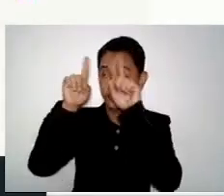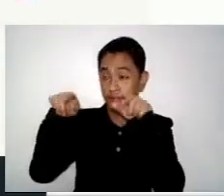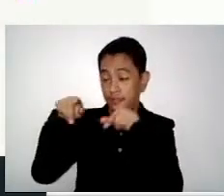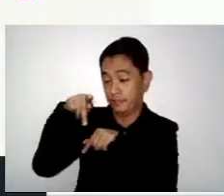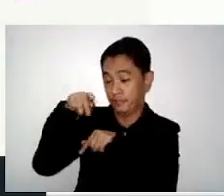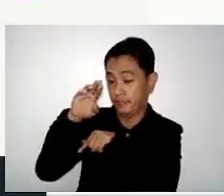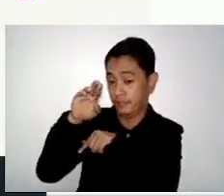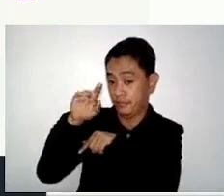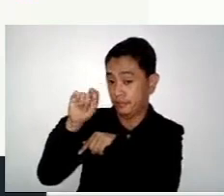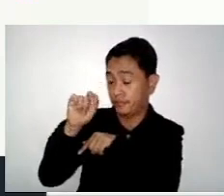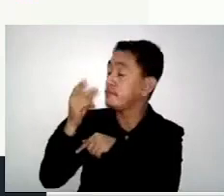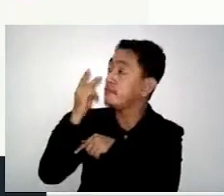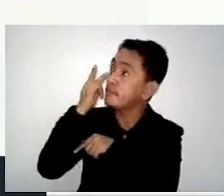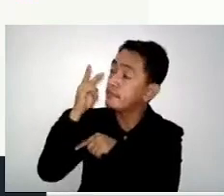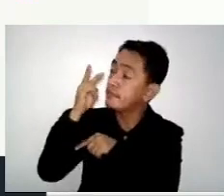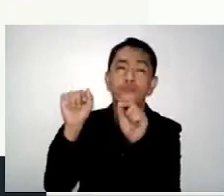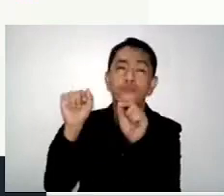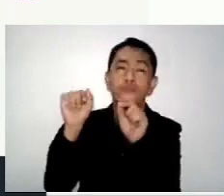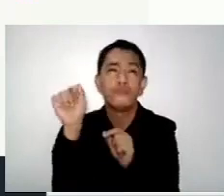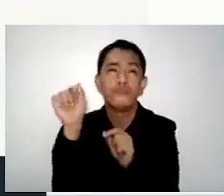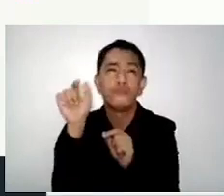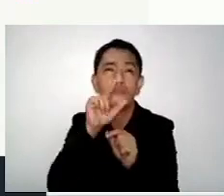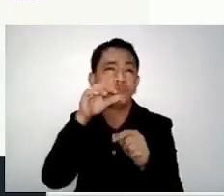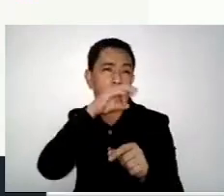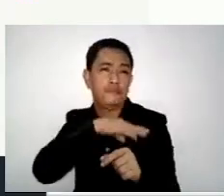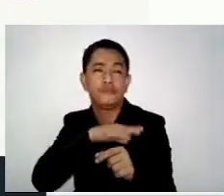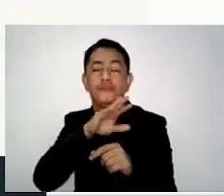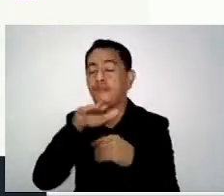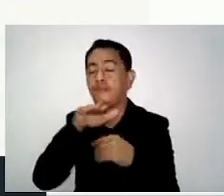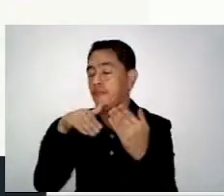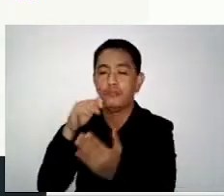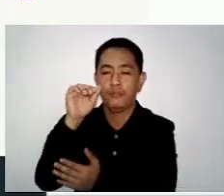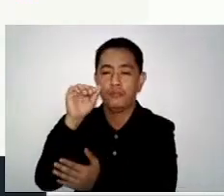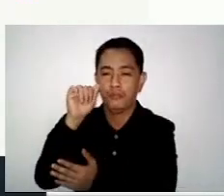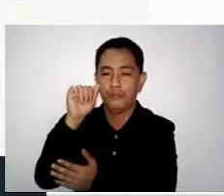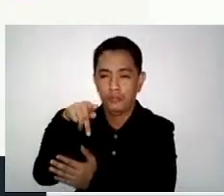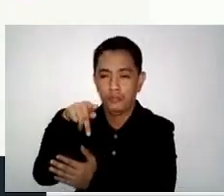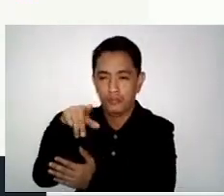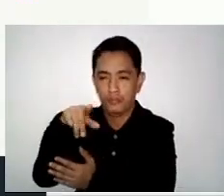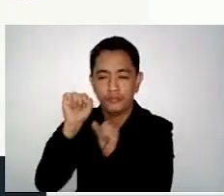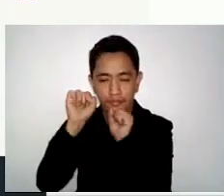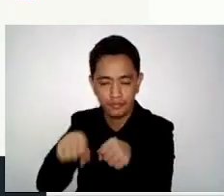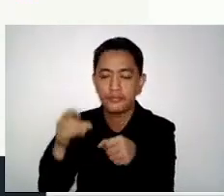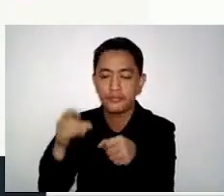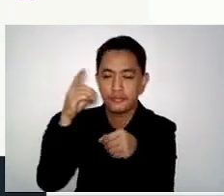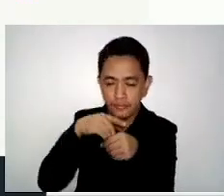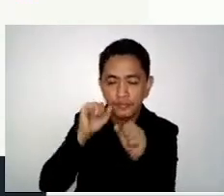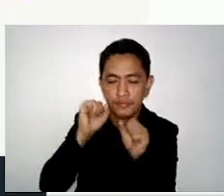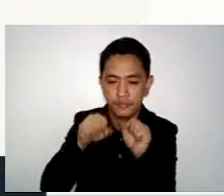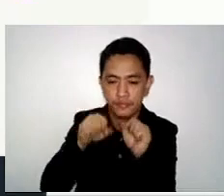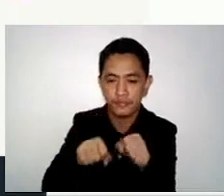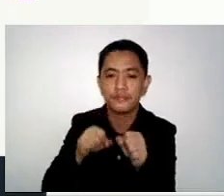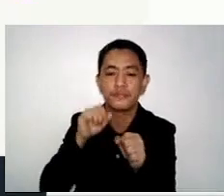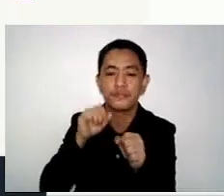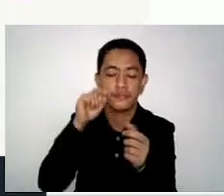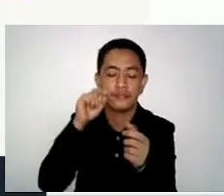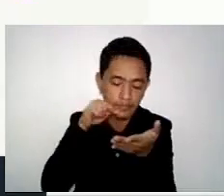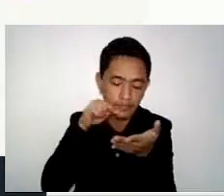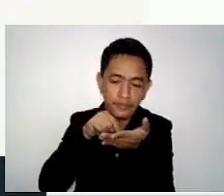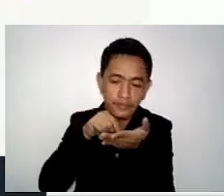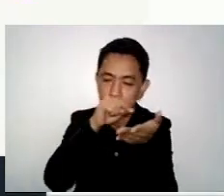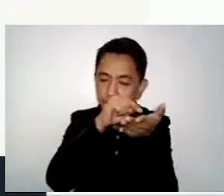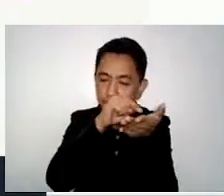Now, meron tayong access sa portal. Now, dito sa portal, makikita natin lahat ng benefits and lahat ng apps na pwede